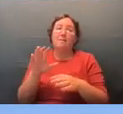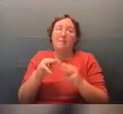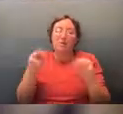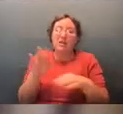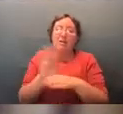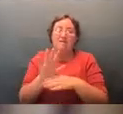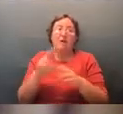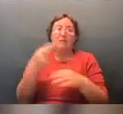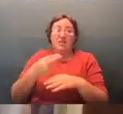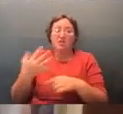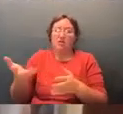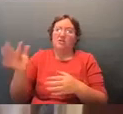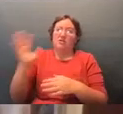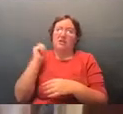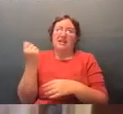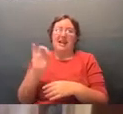in 1920,